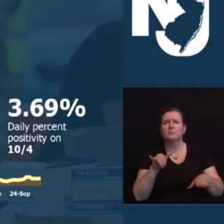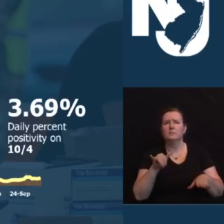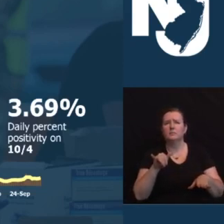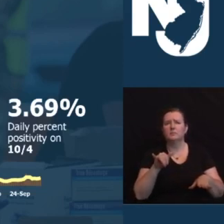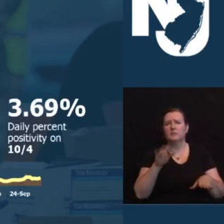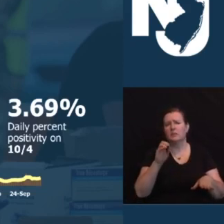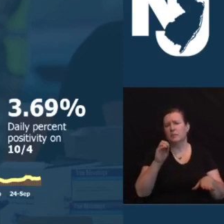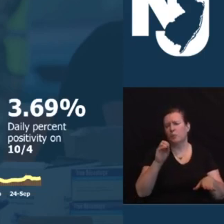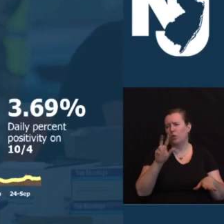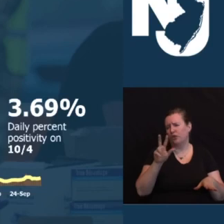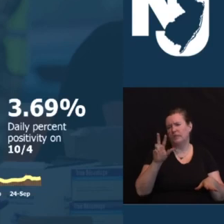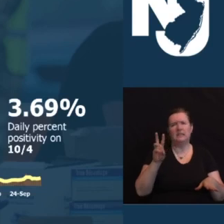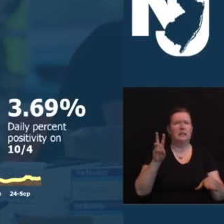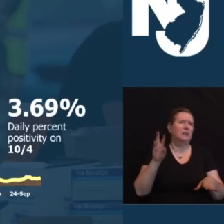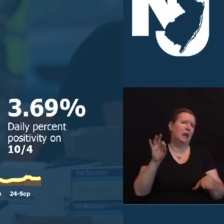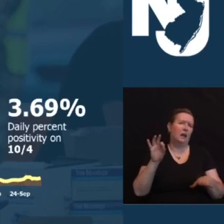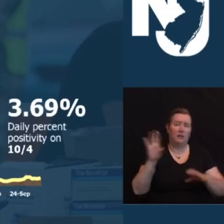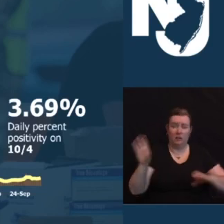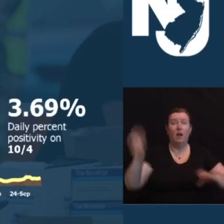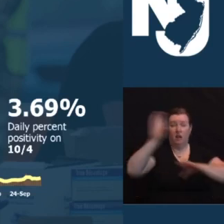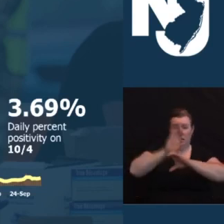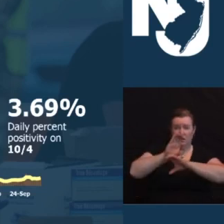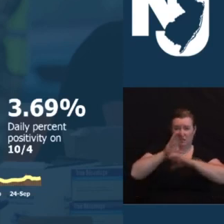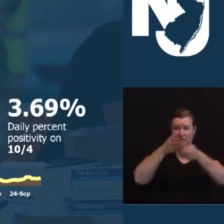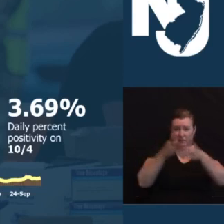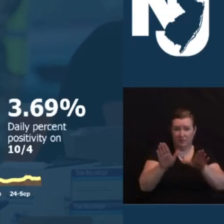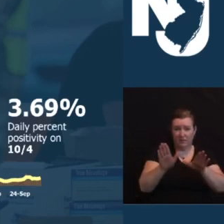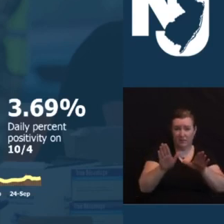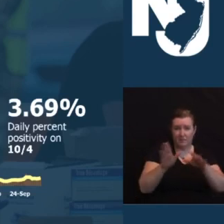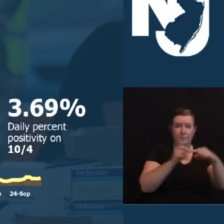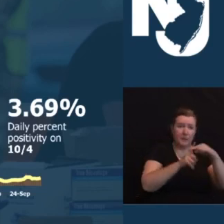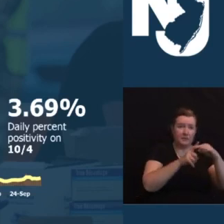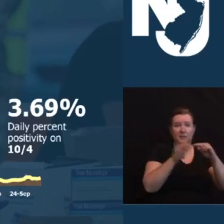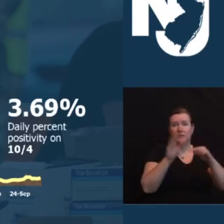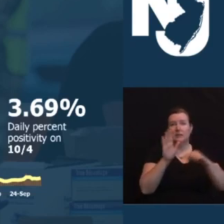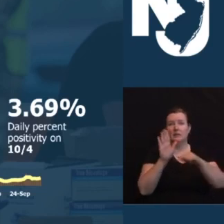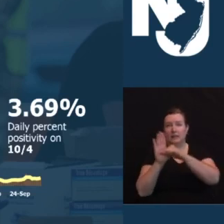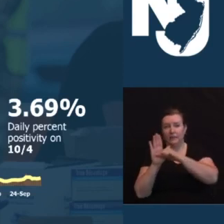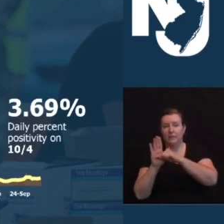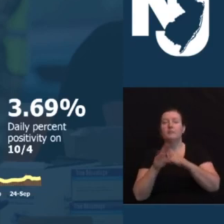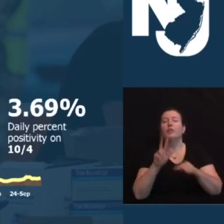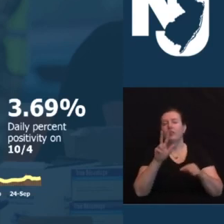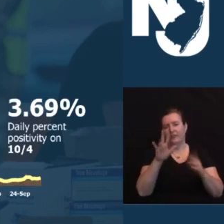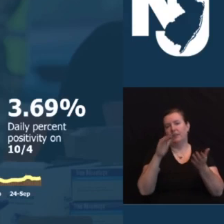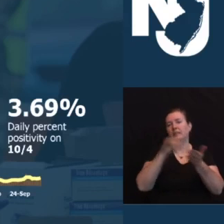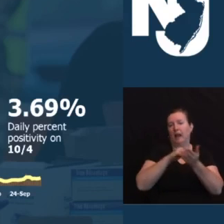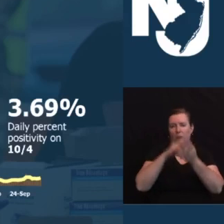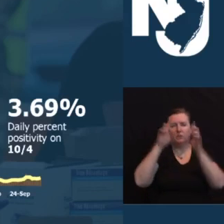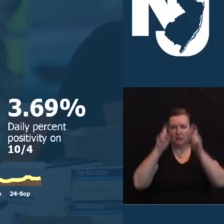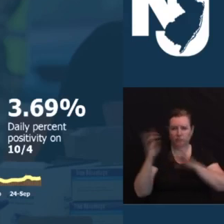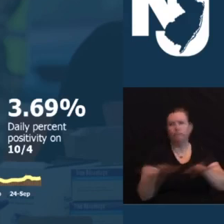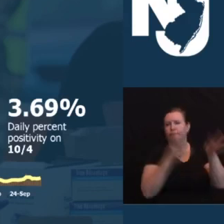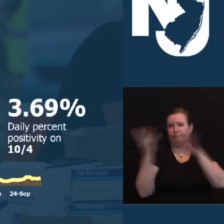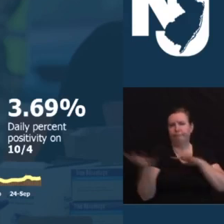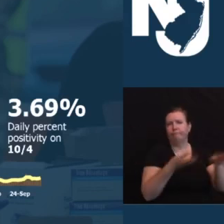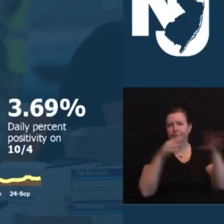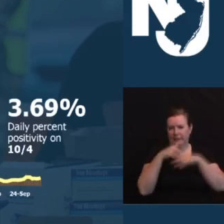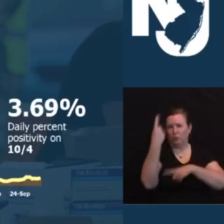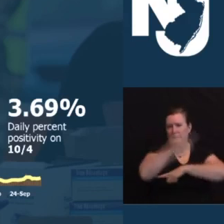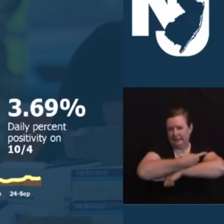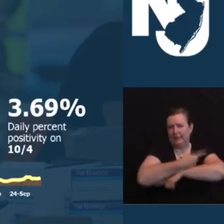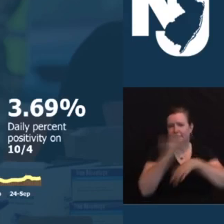0.0369, which is the spot positivity rate, you get a number that's plus or minus 35,000 tests. The good news,